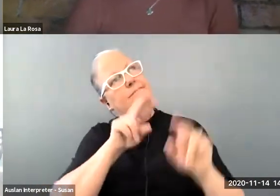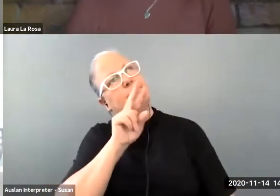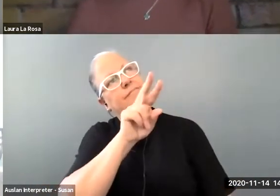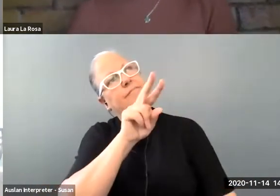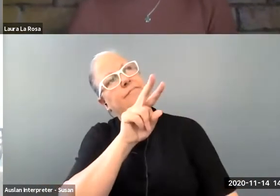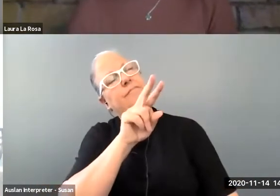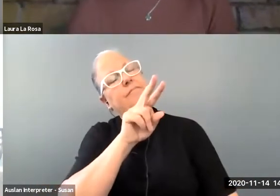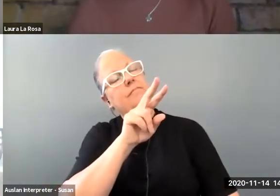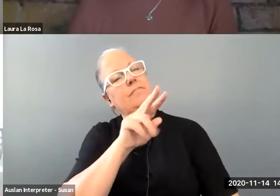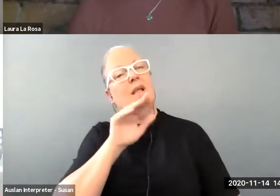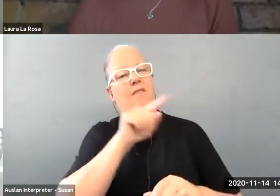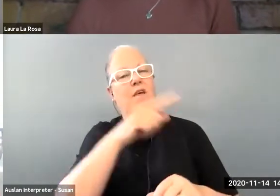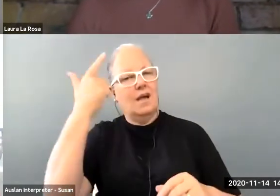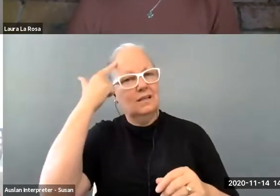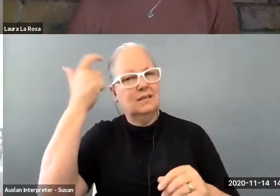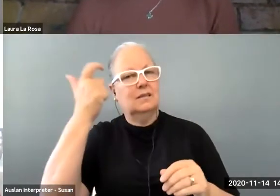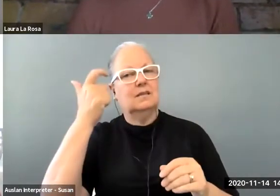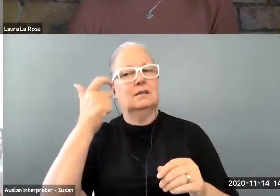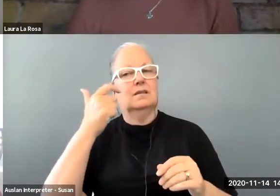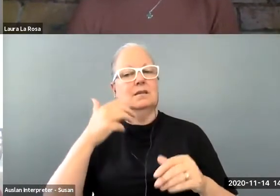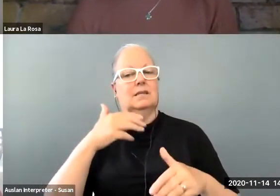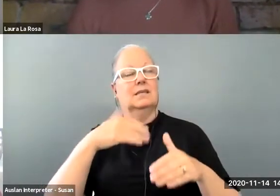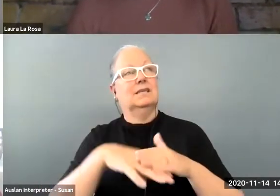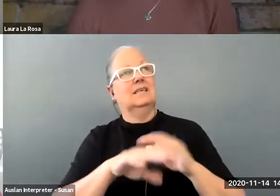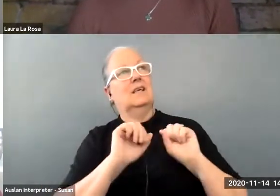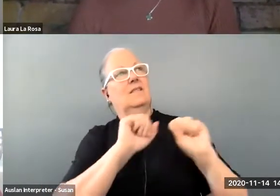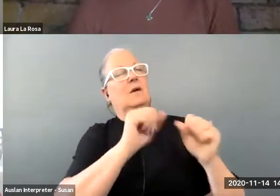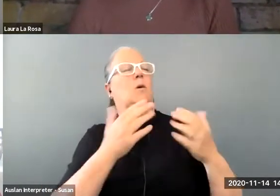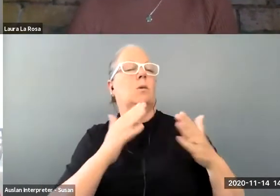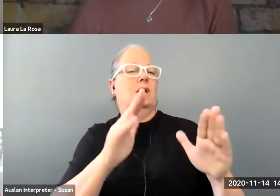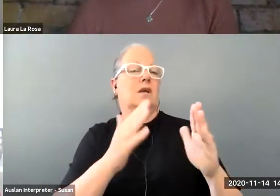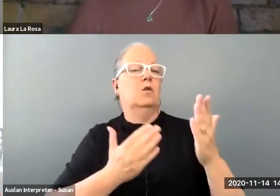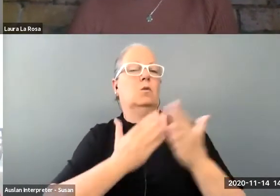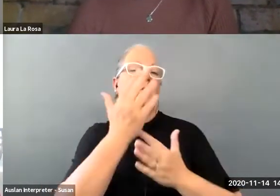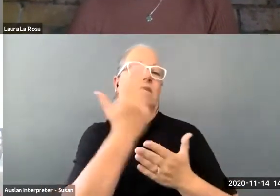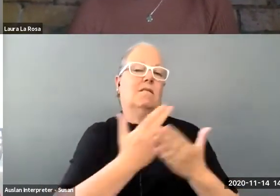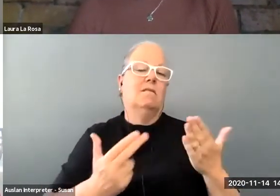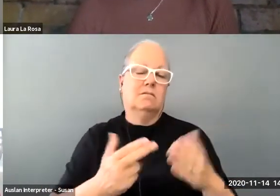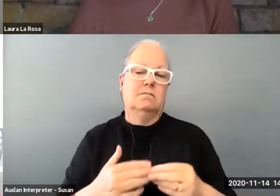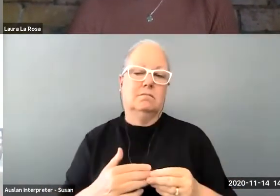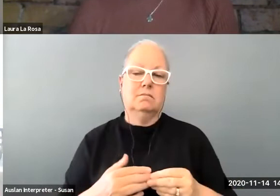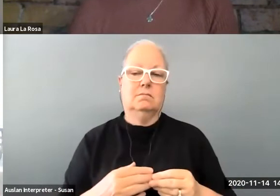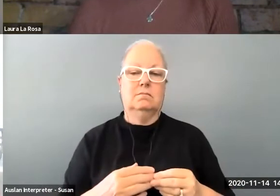come to an idea in their own way through art.